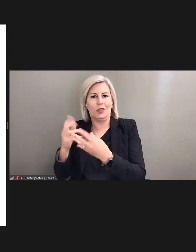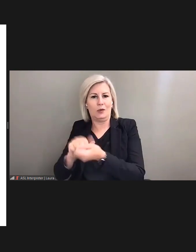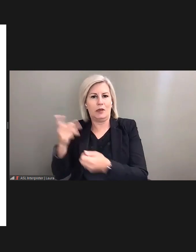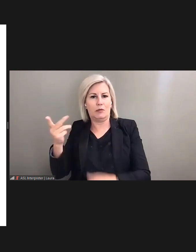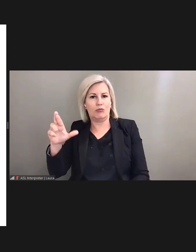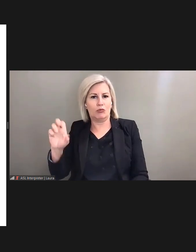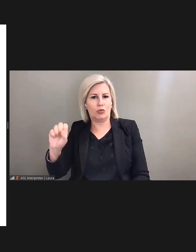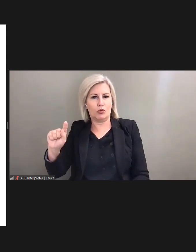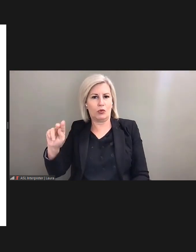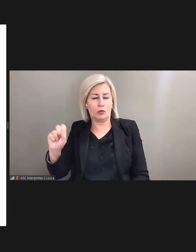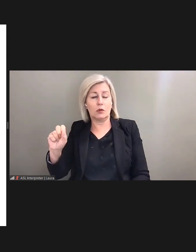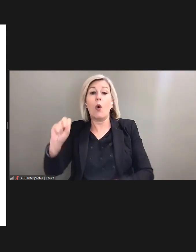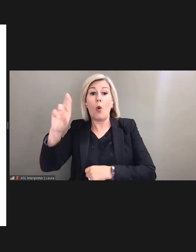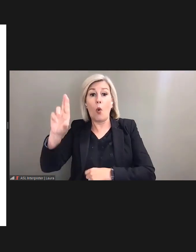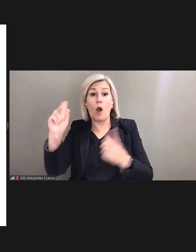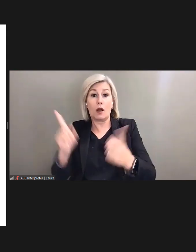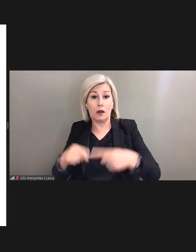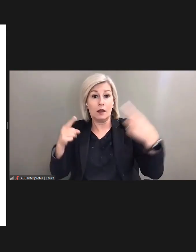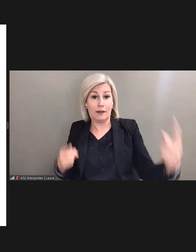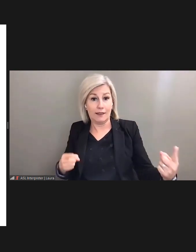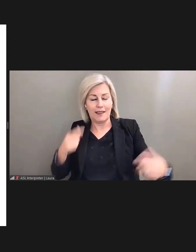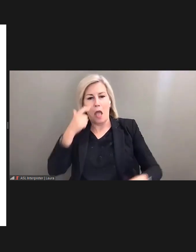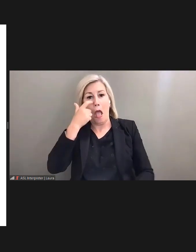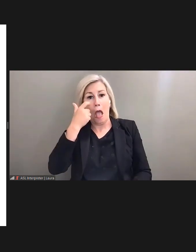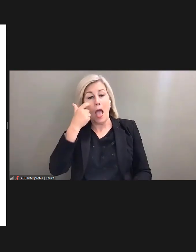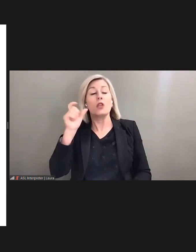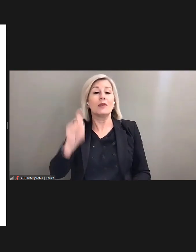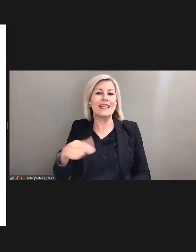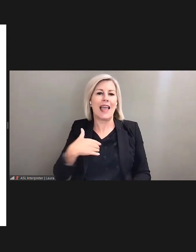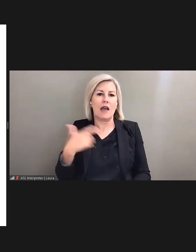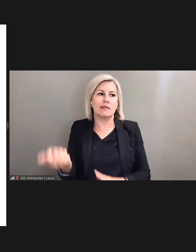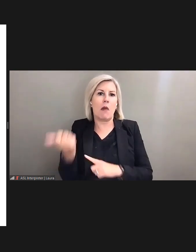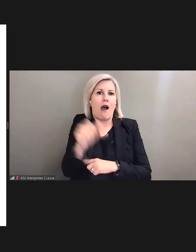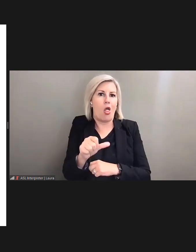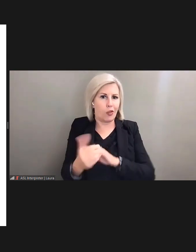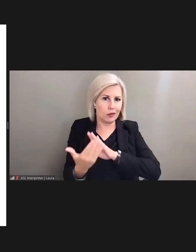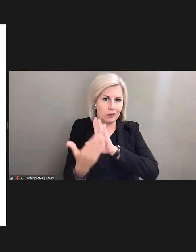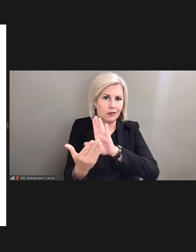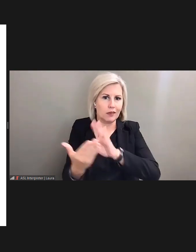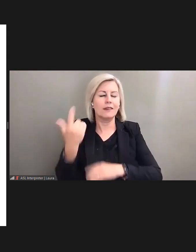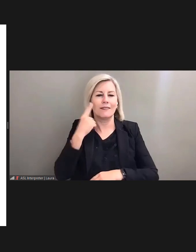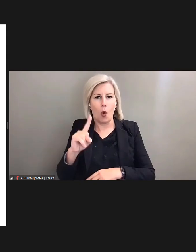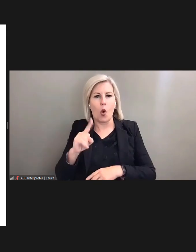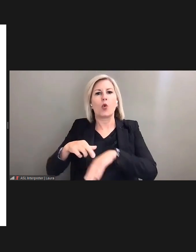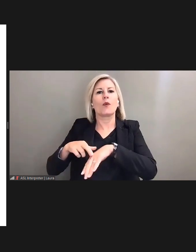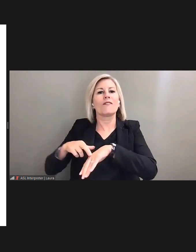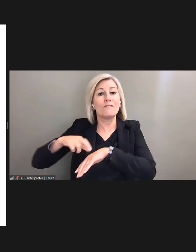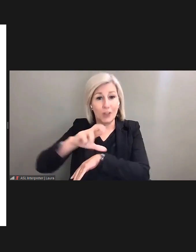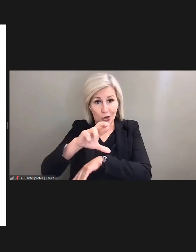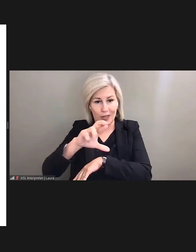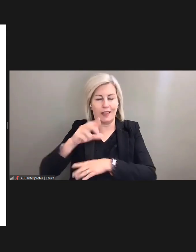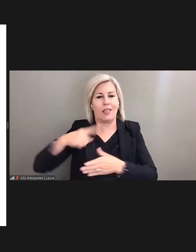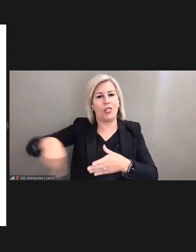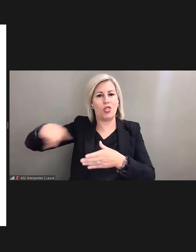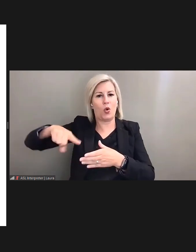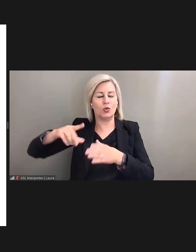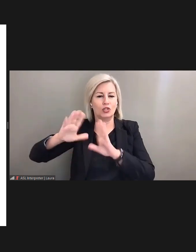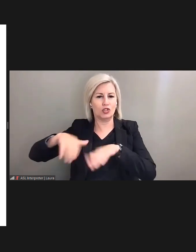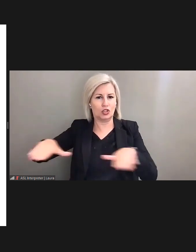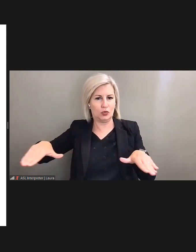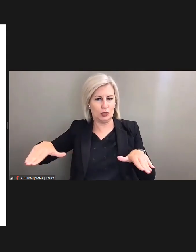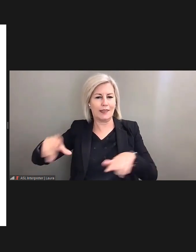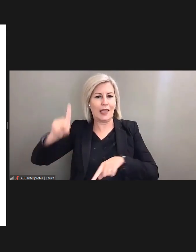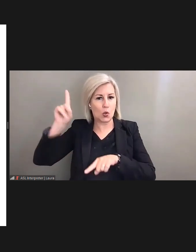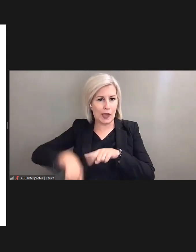Or alternatively, you need to have some other means for systematically referring all of those children that